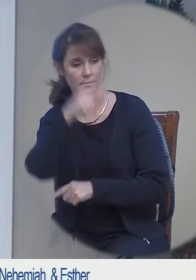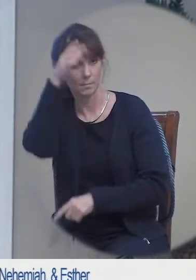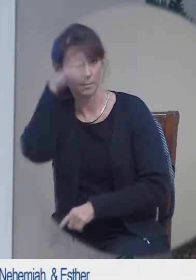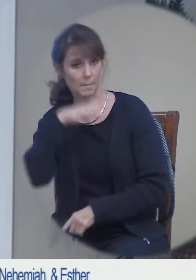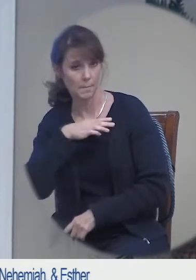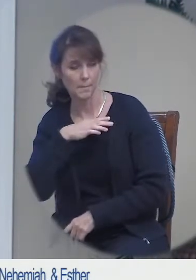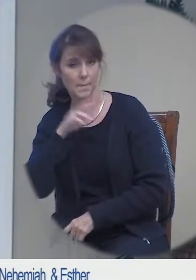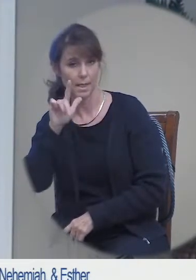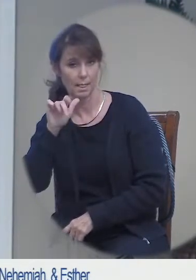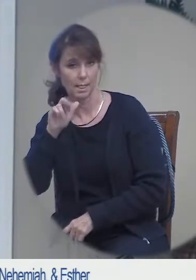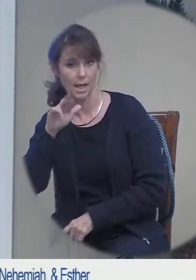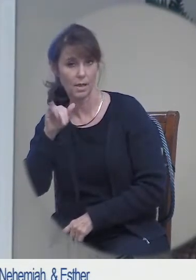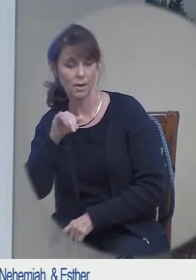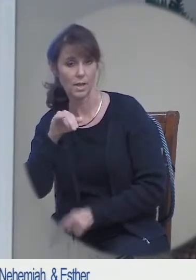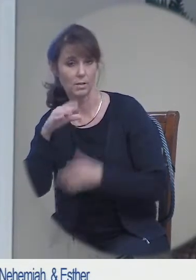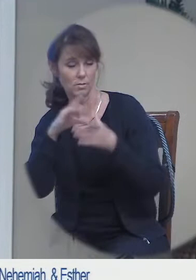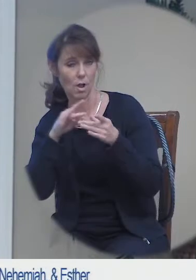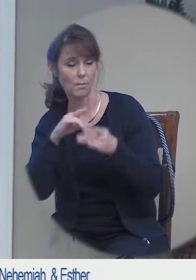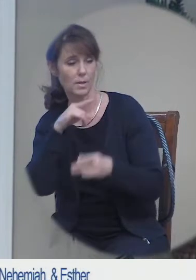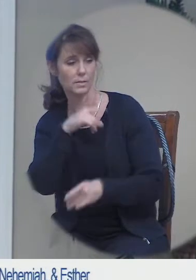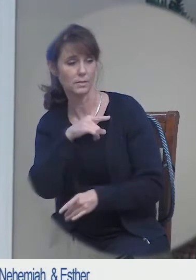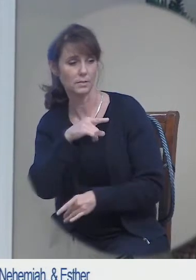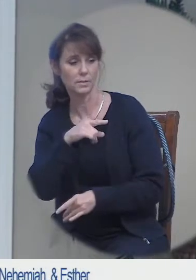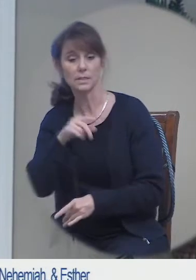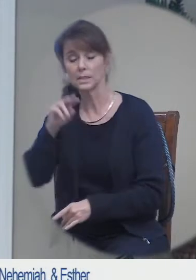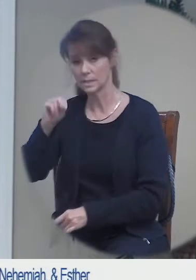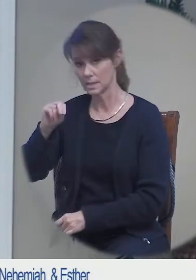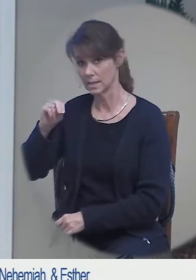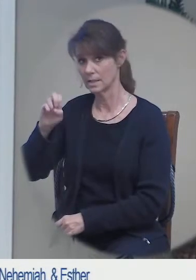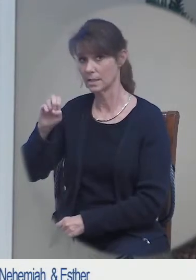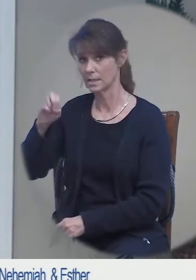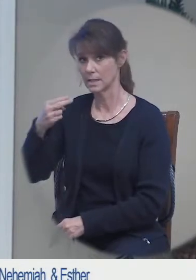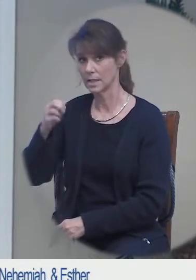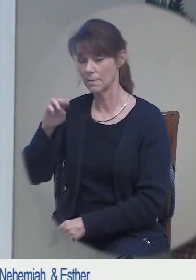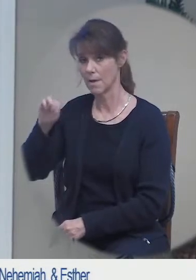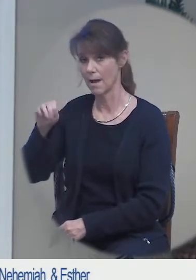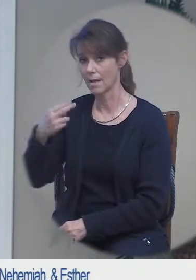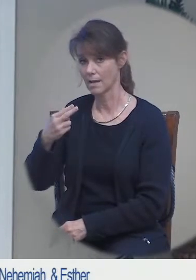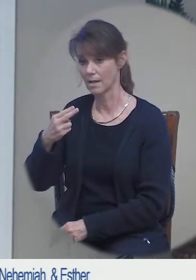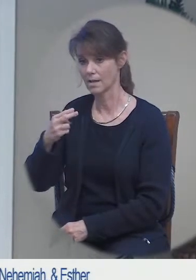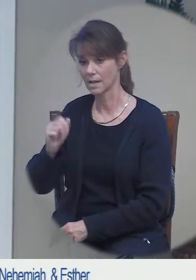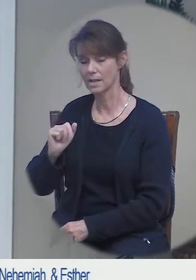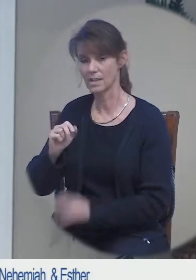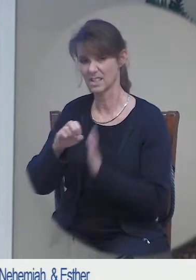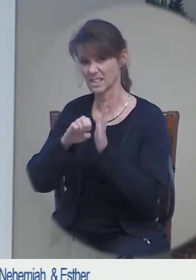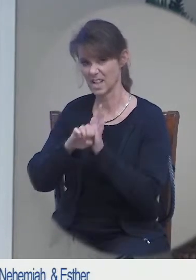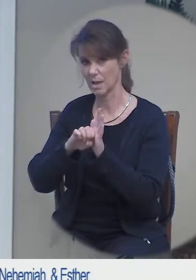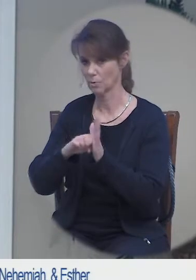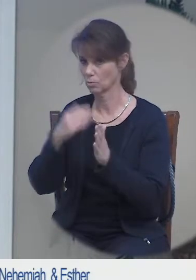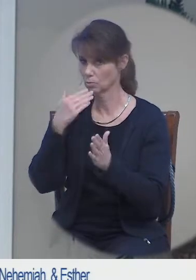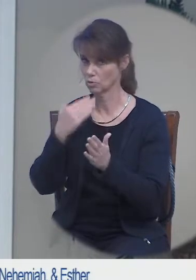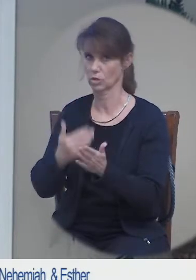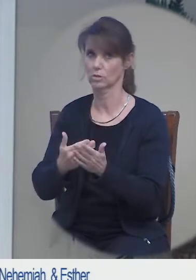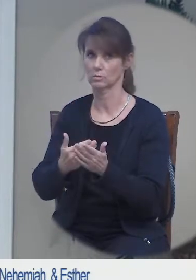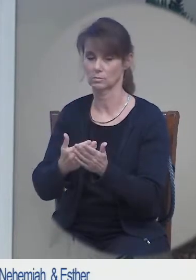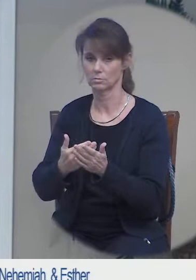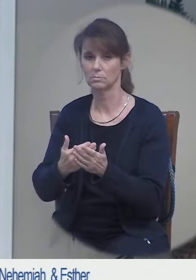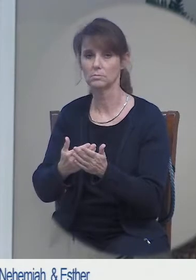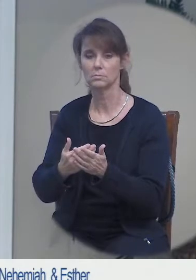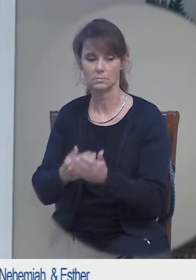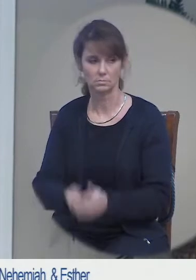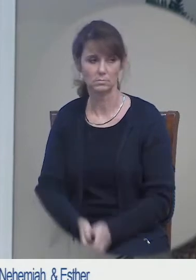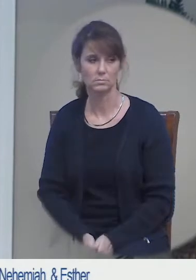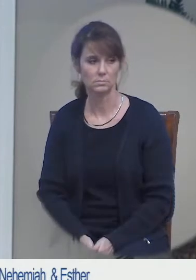And can't take away from that. But we wonder, did the cupbearer pay that kind of money that